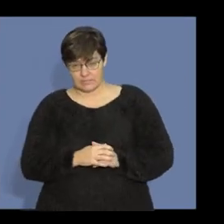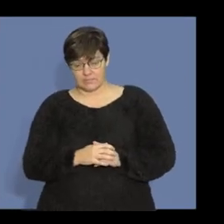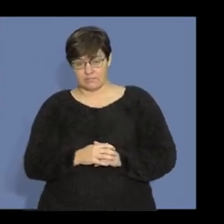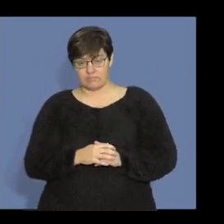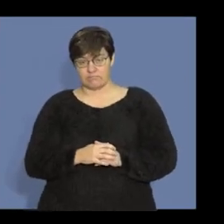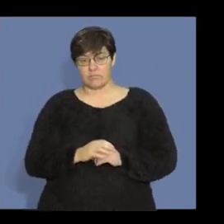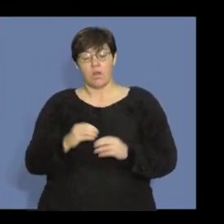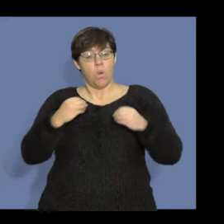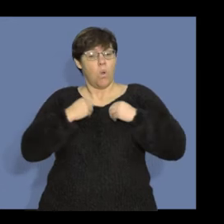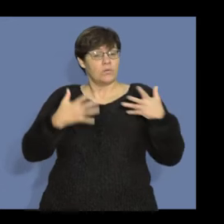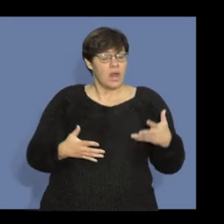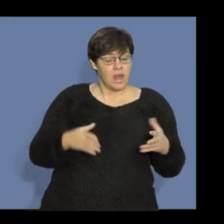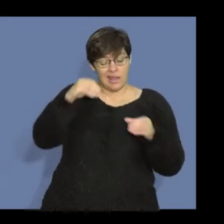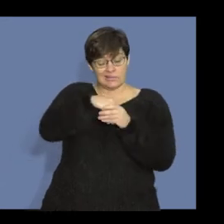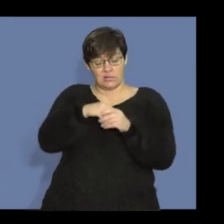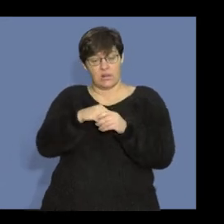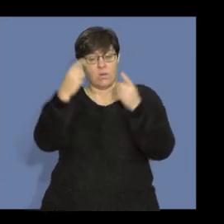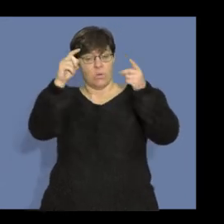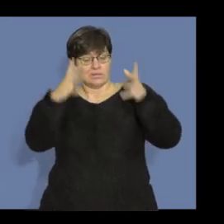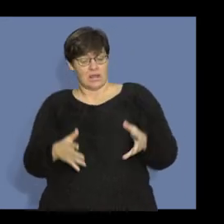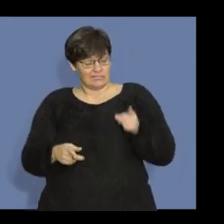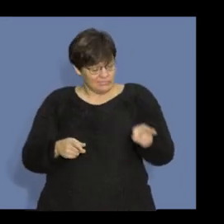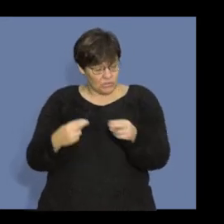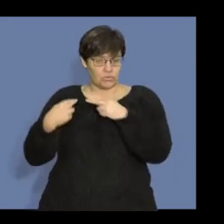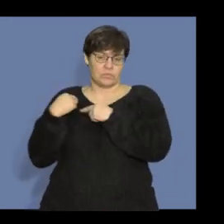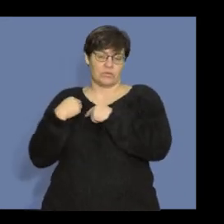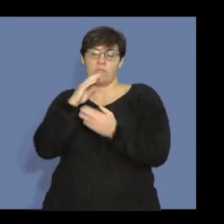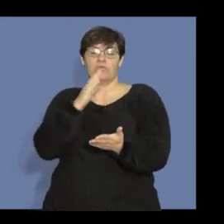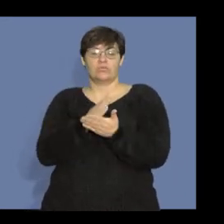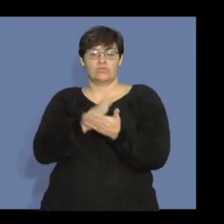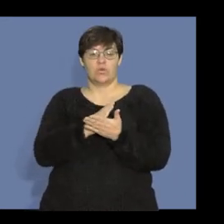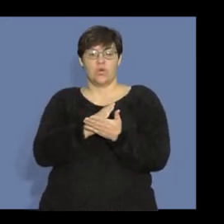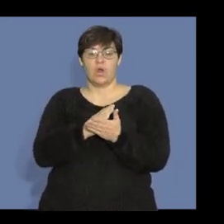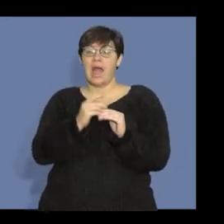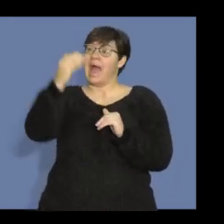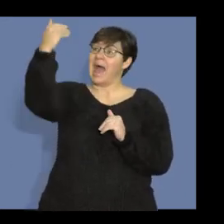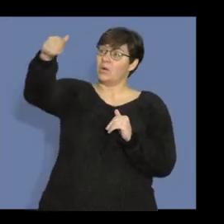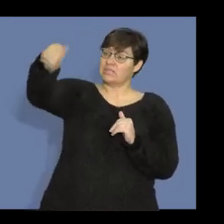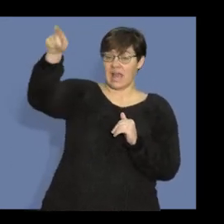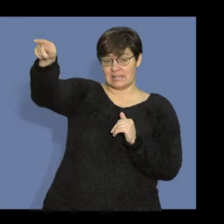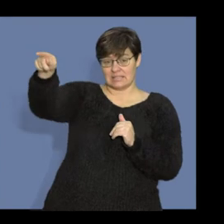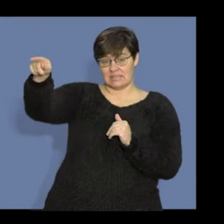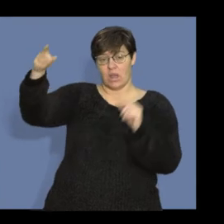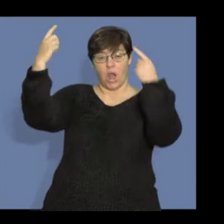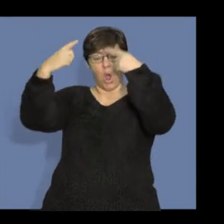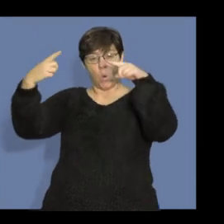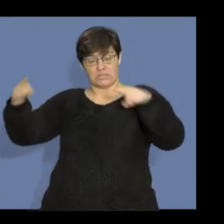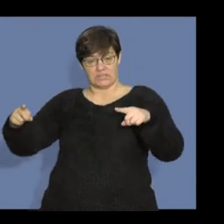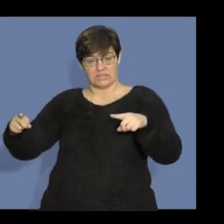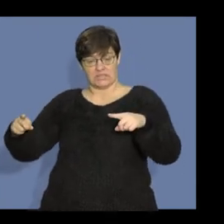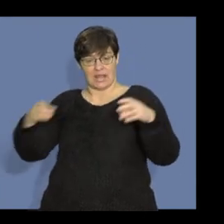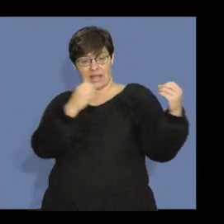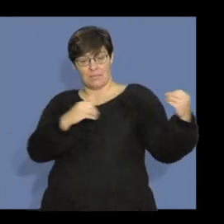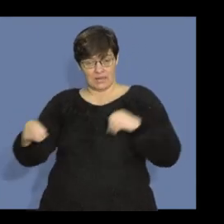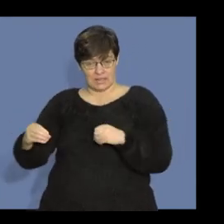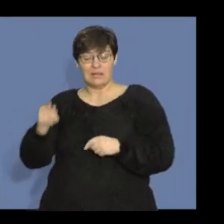The internal auditor or the owner should ensure that the auditing firm that handles the business's books is well